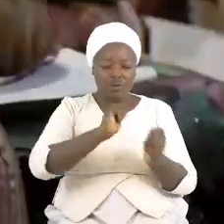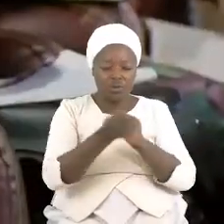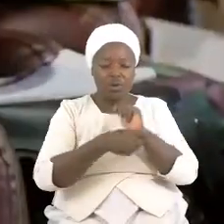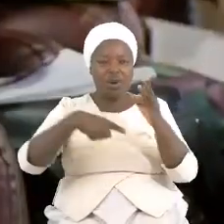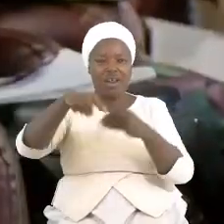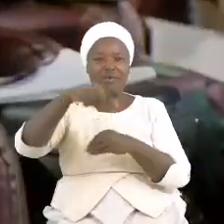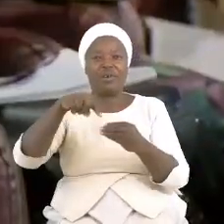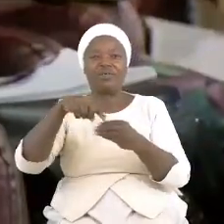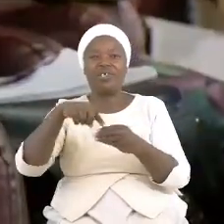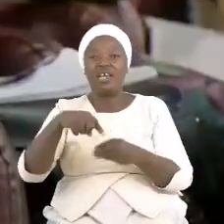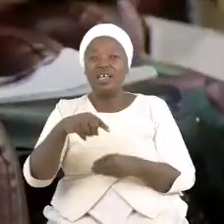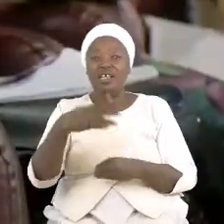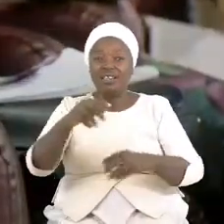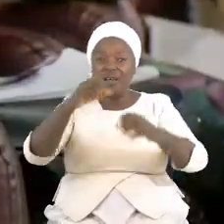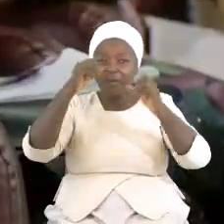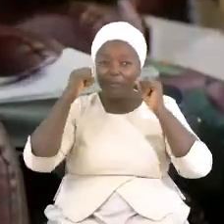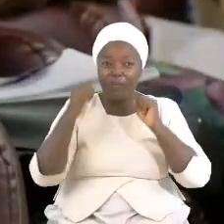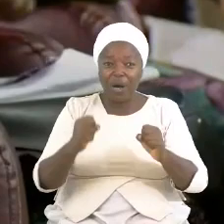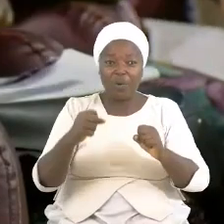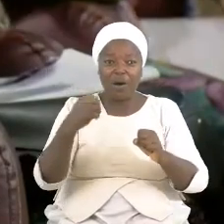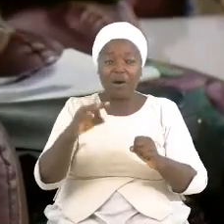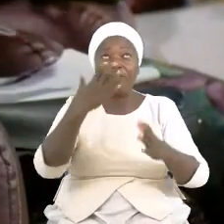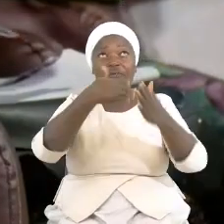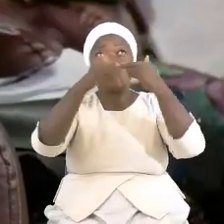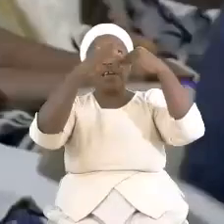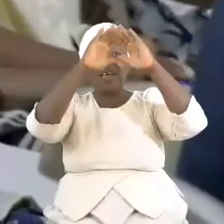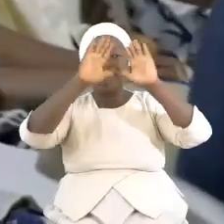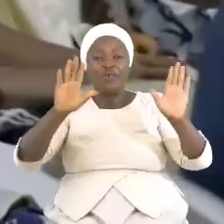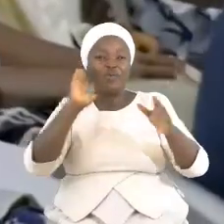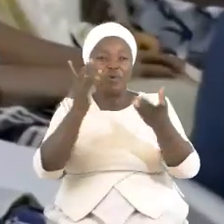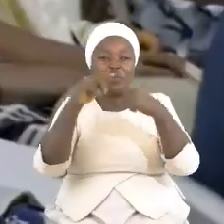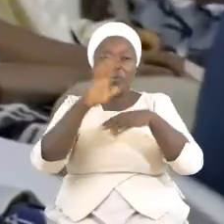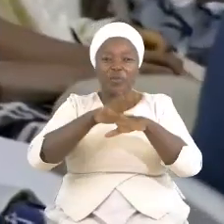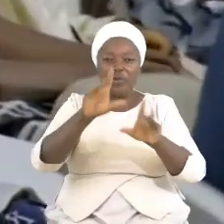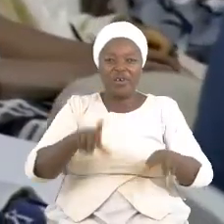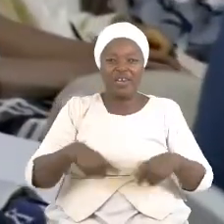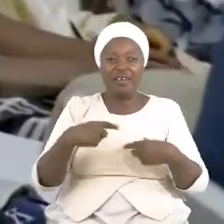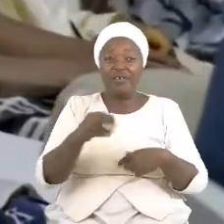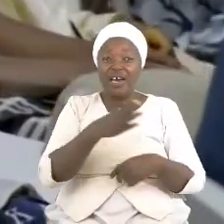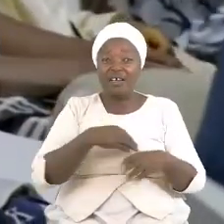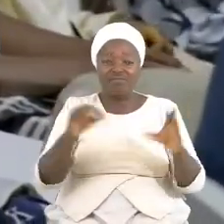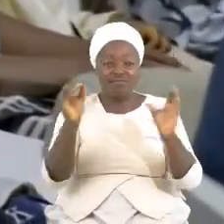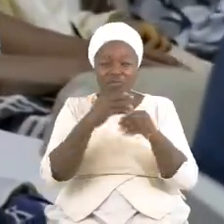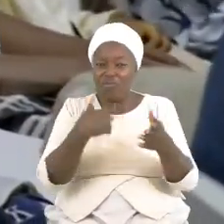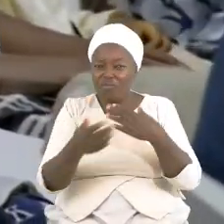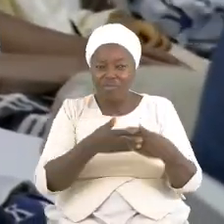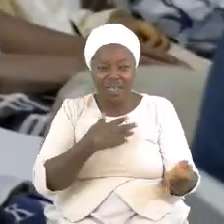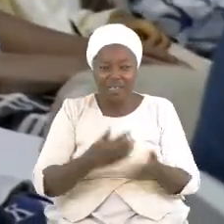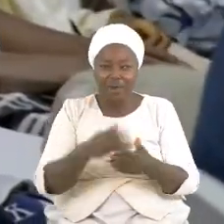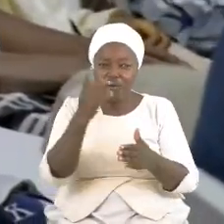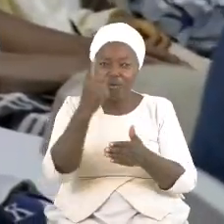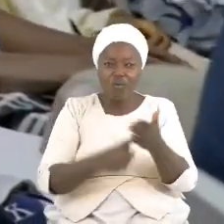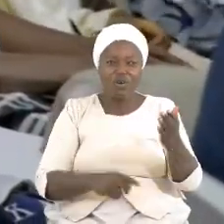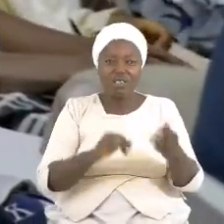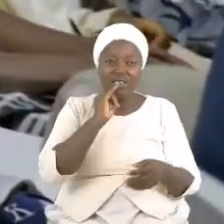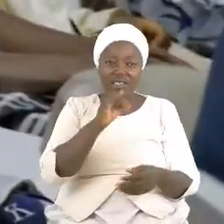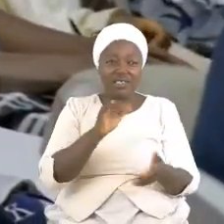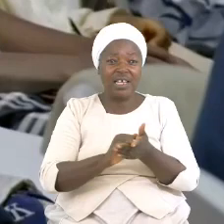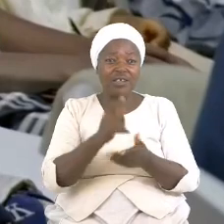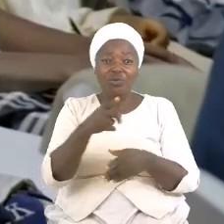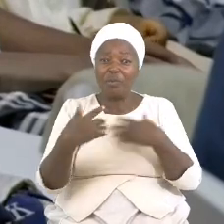The power of heaven will come upon your life. And no matter at what age you might be,